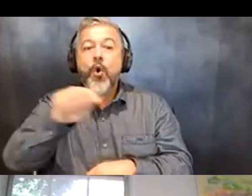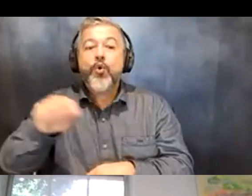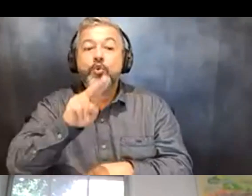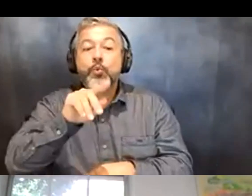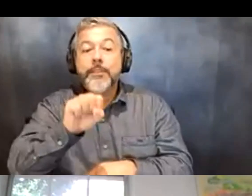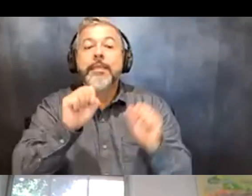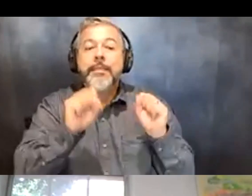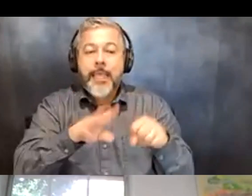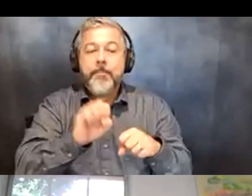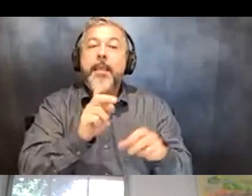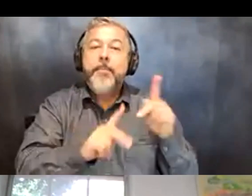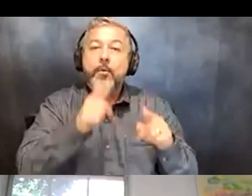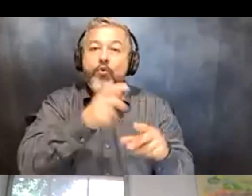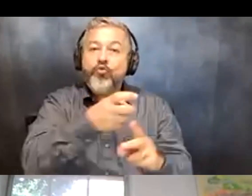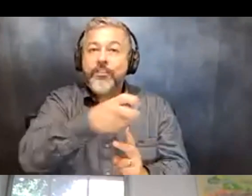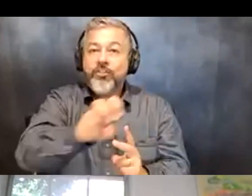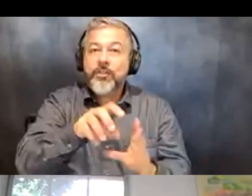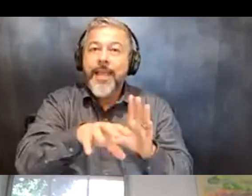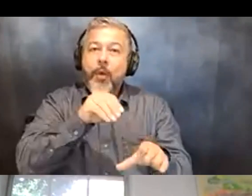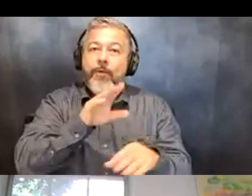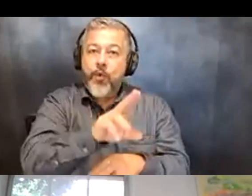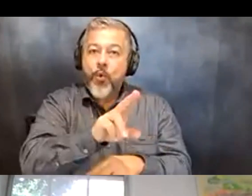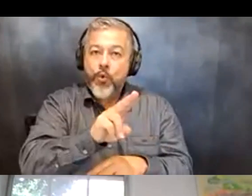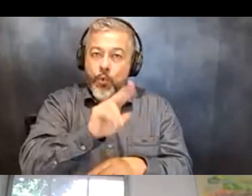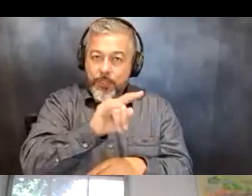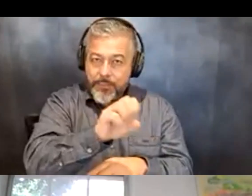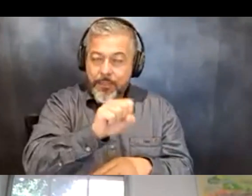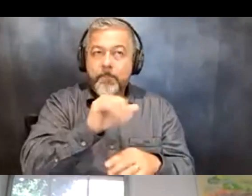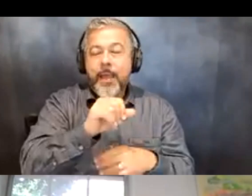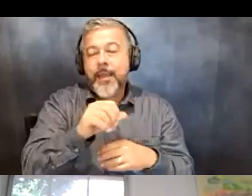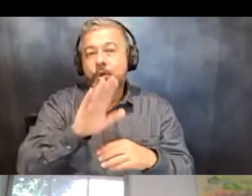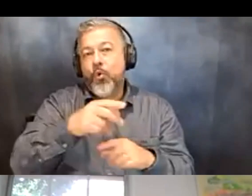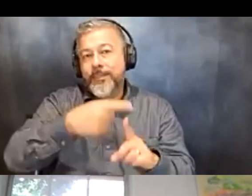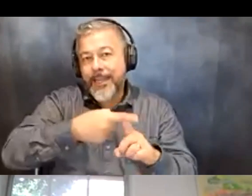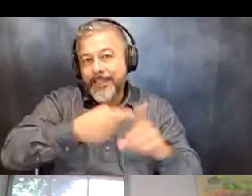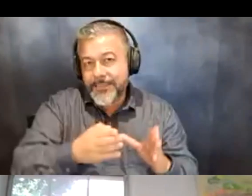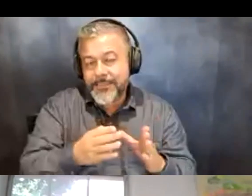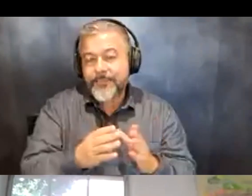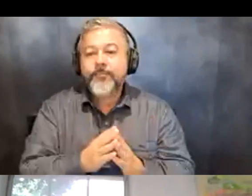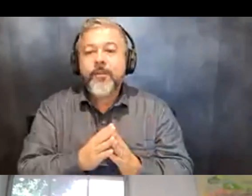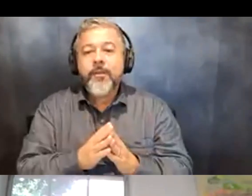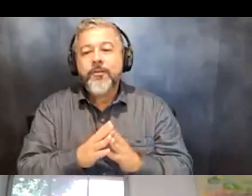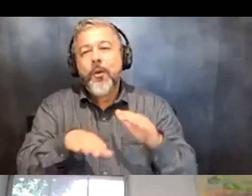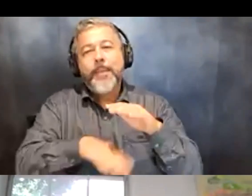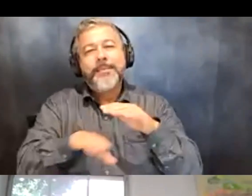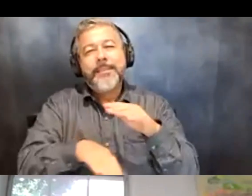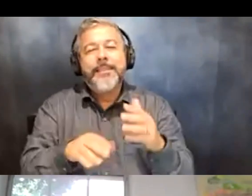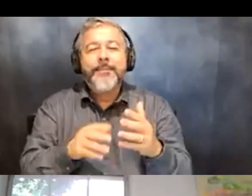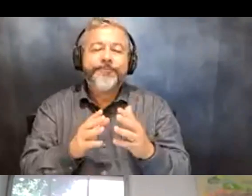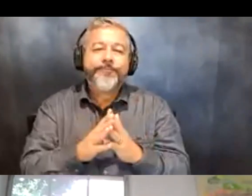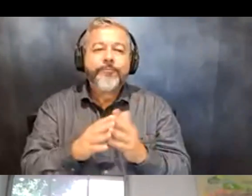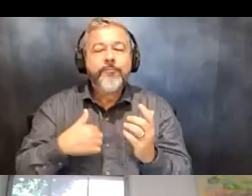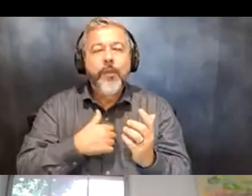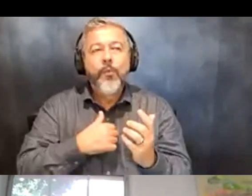be occupied by people transitioning out of your units by your tenants. So basically, you know, just we're